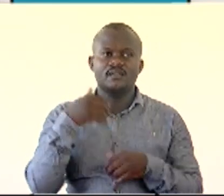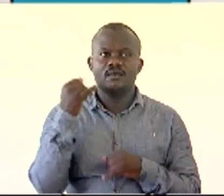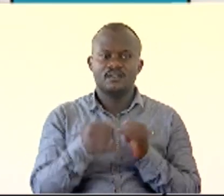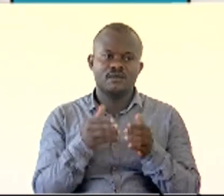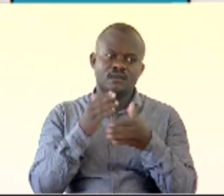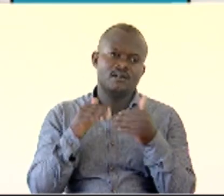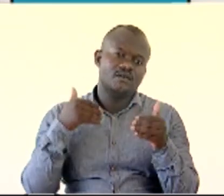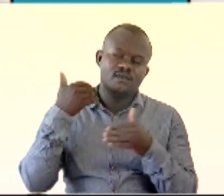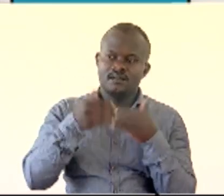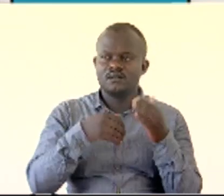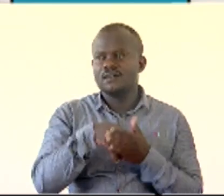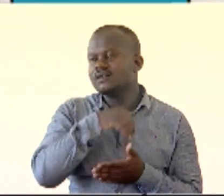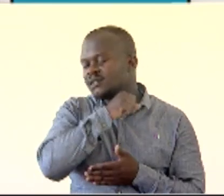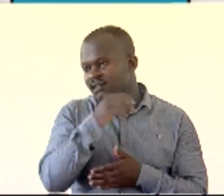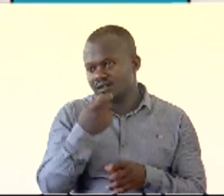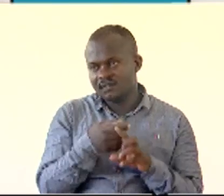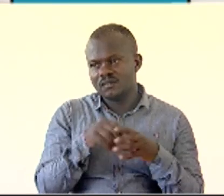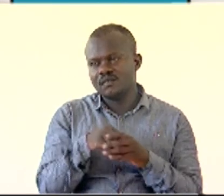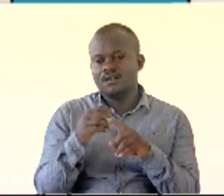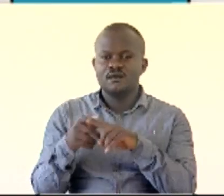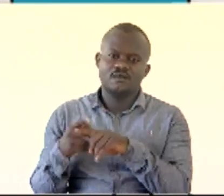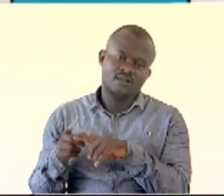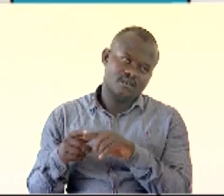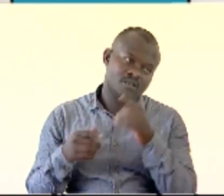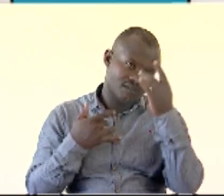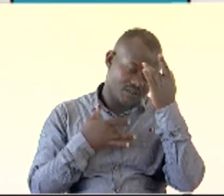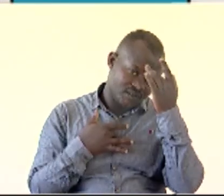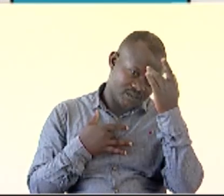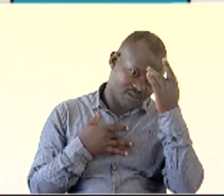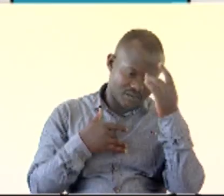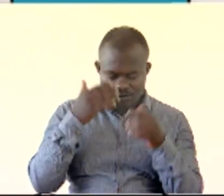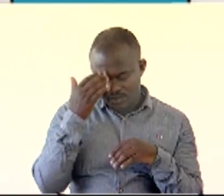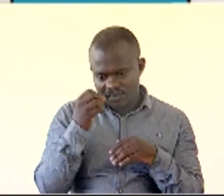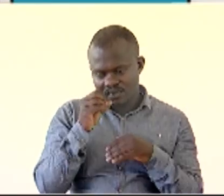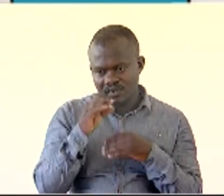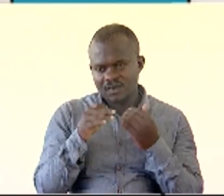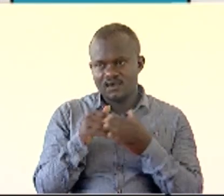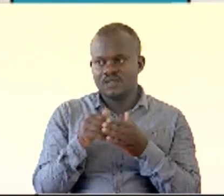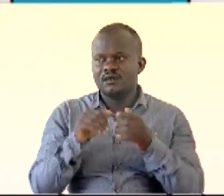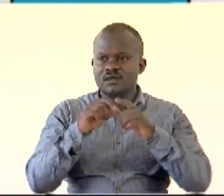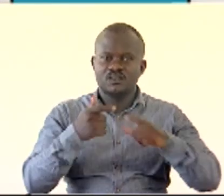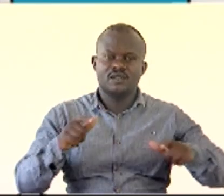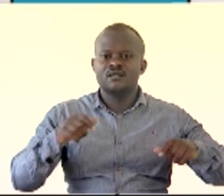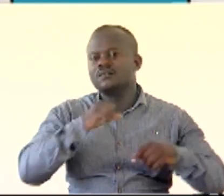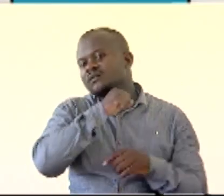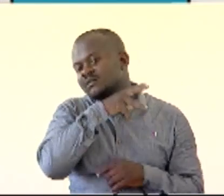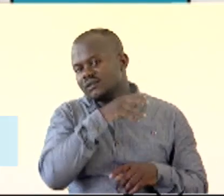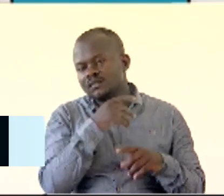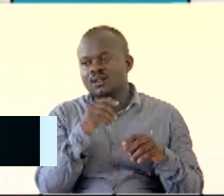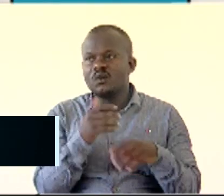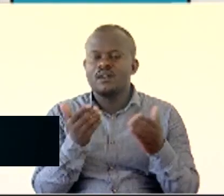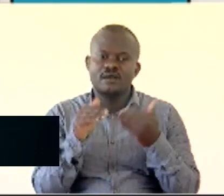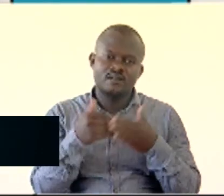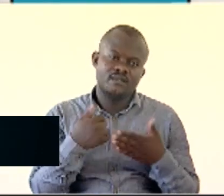dying or suffering from different diseases because of soil pollution, where we